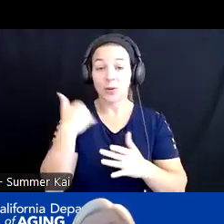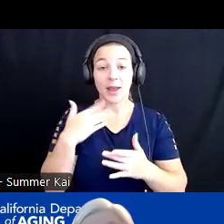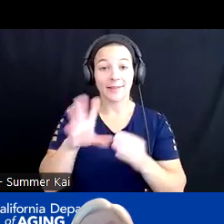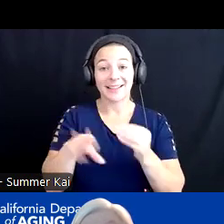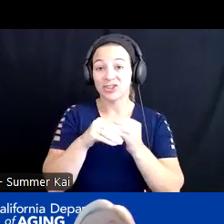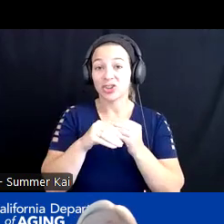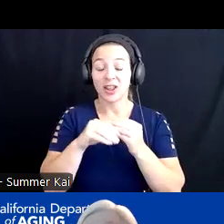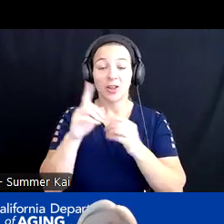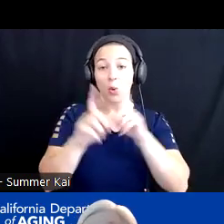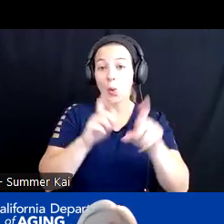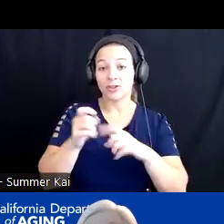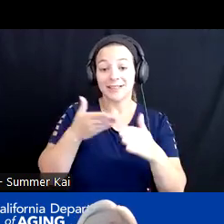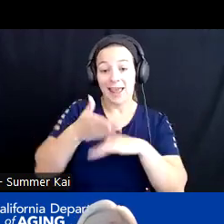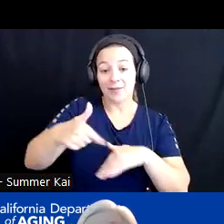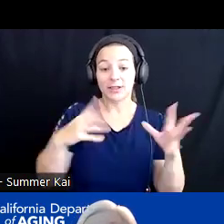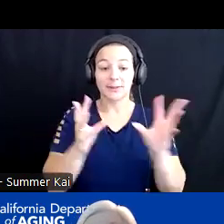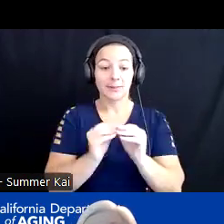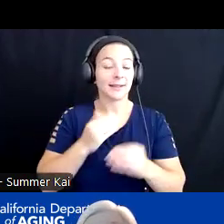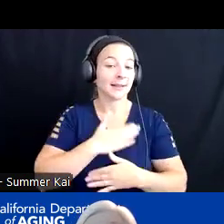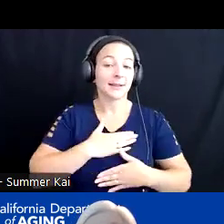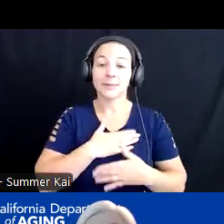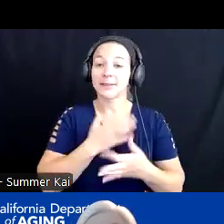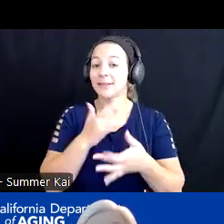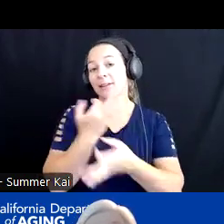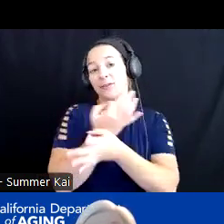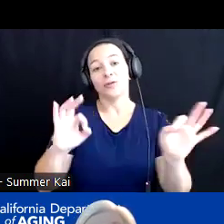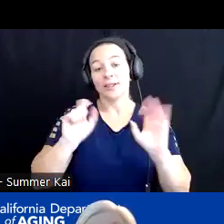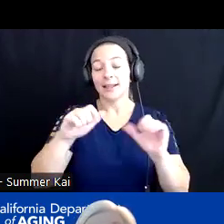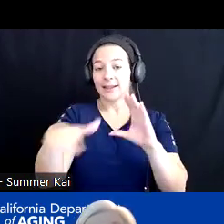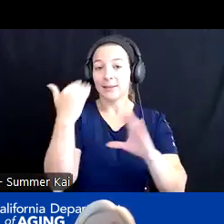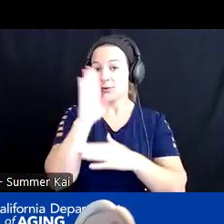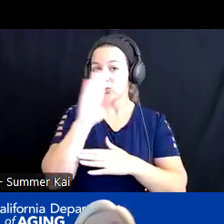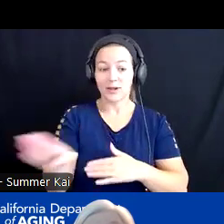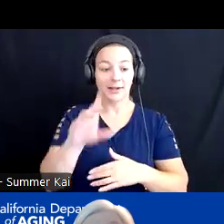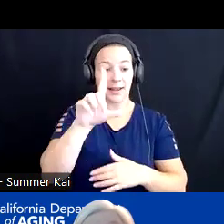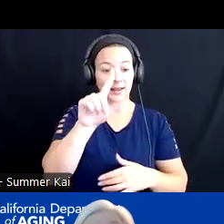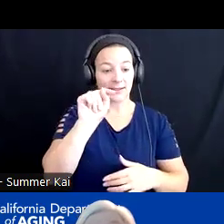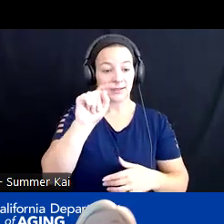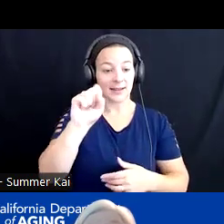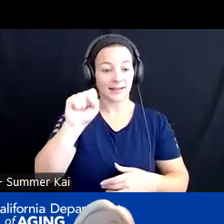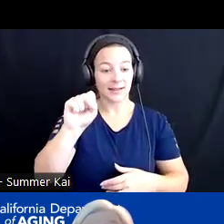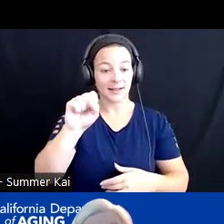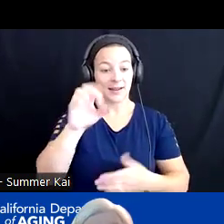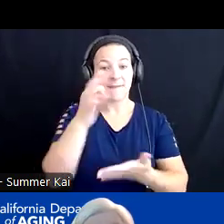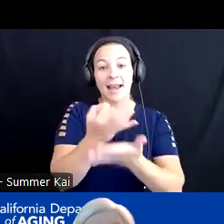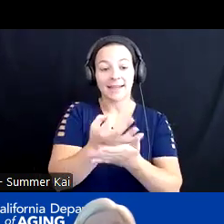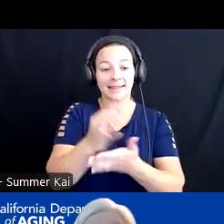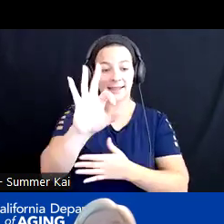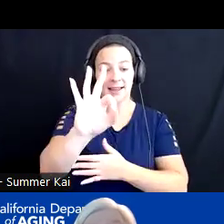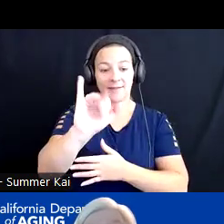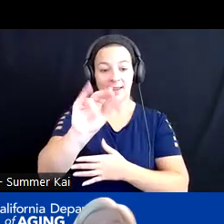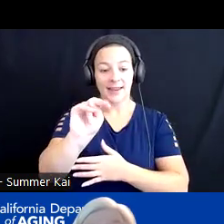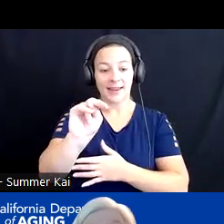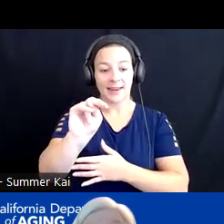following the webinar, please feel free to email us at LTSS Financing,